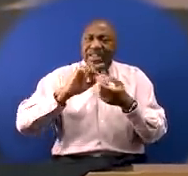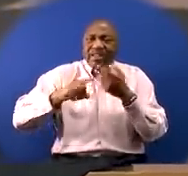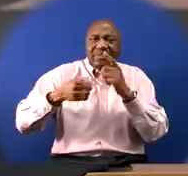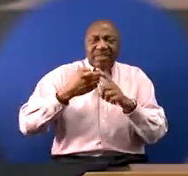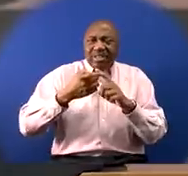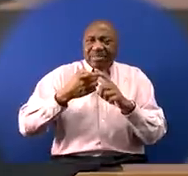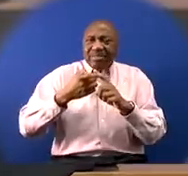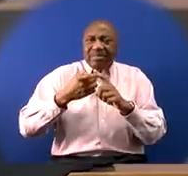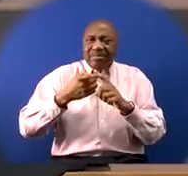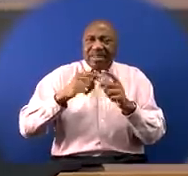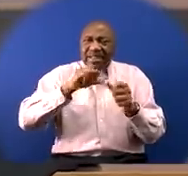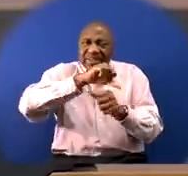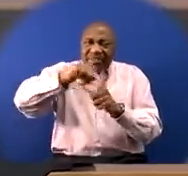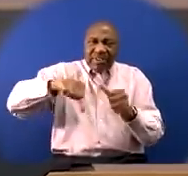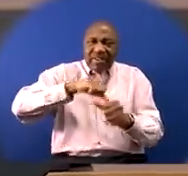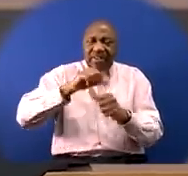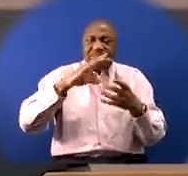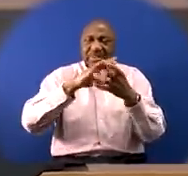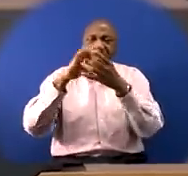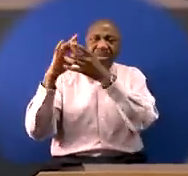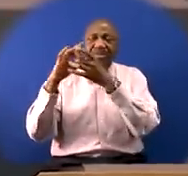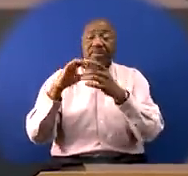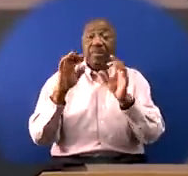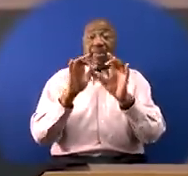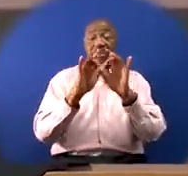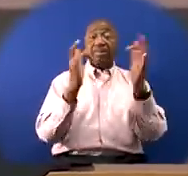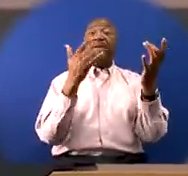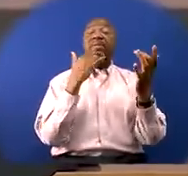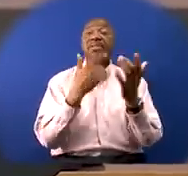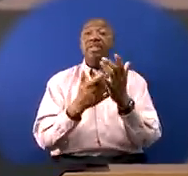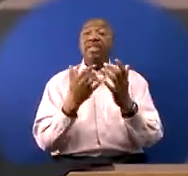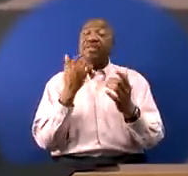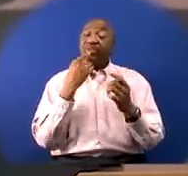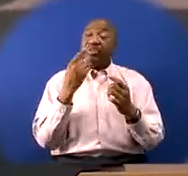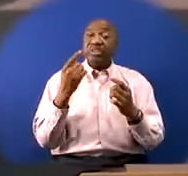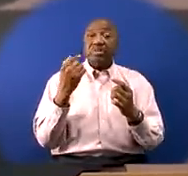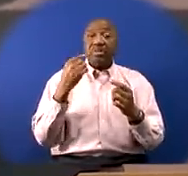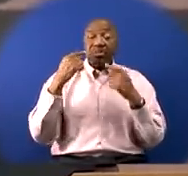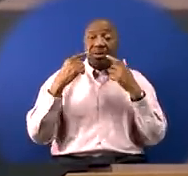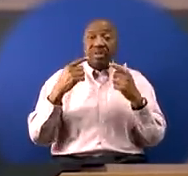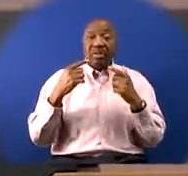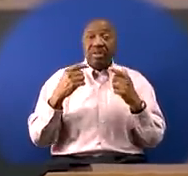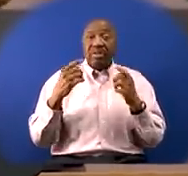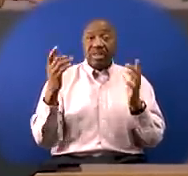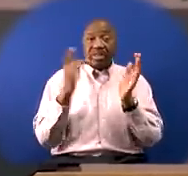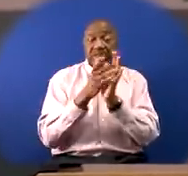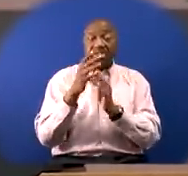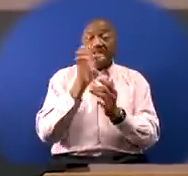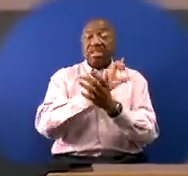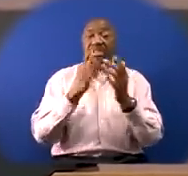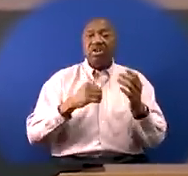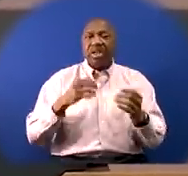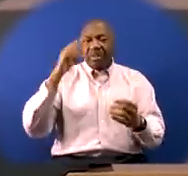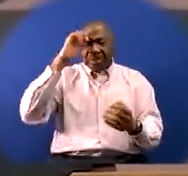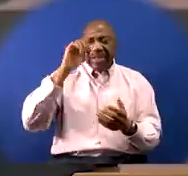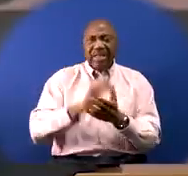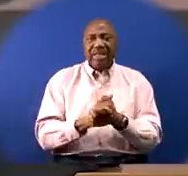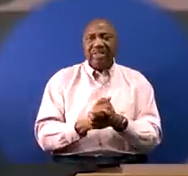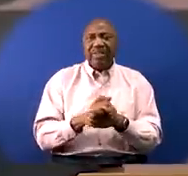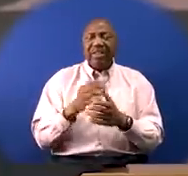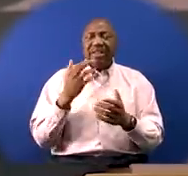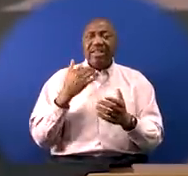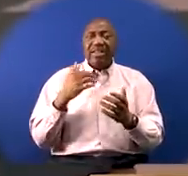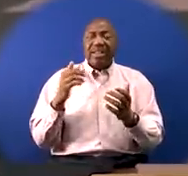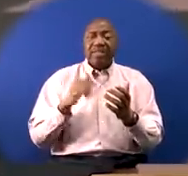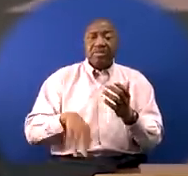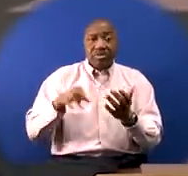him. The Bible says, if you confess with your mouth that Jesus is Lord and believe in your heart that God raised him from the dead, you